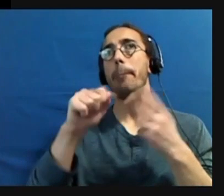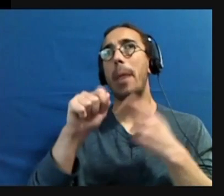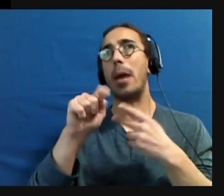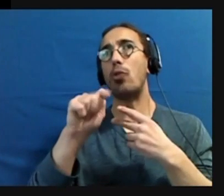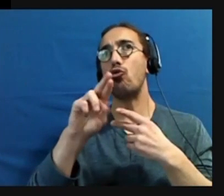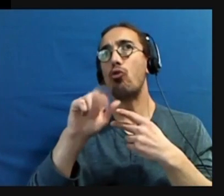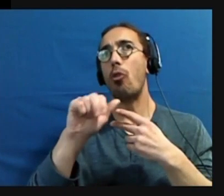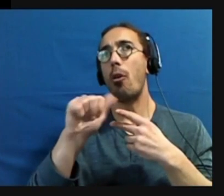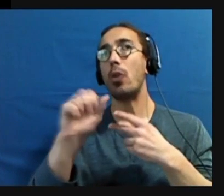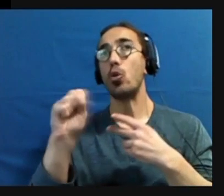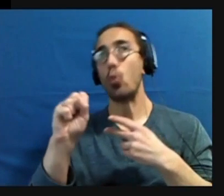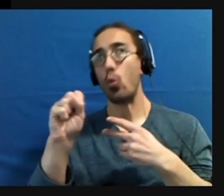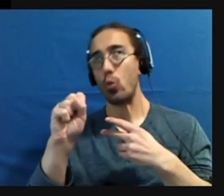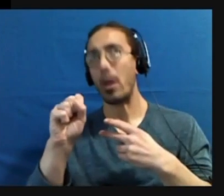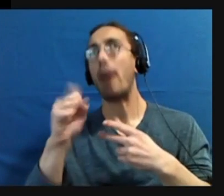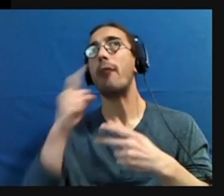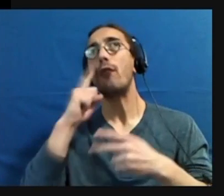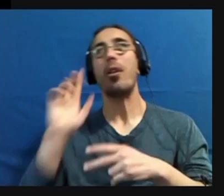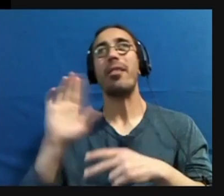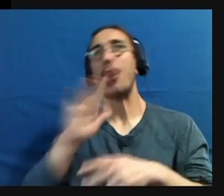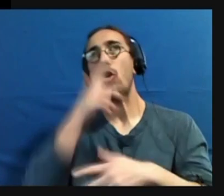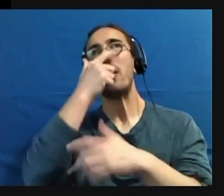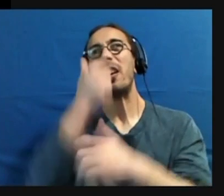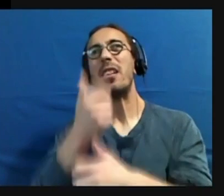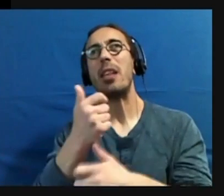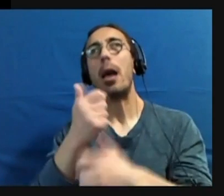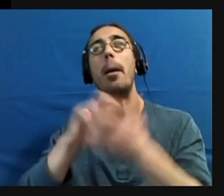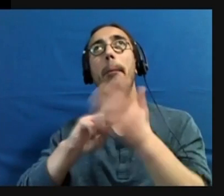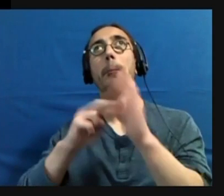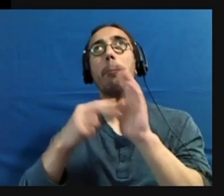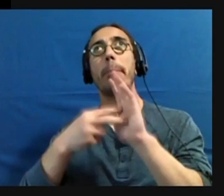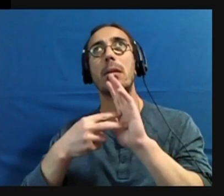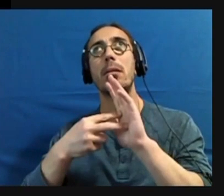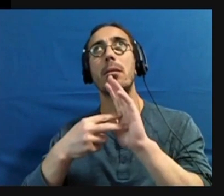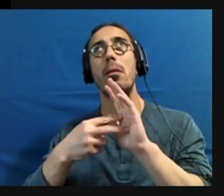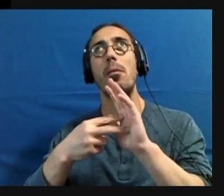using autistic children's interest as a means to